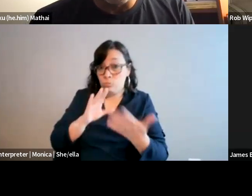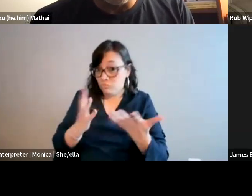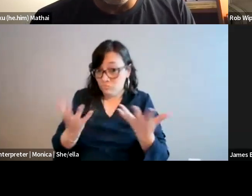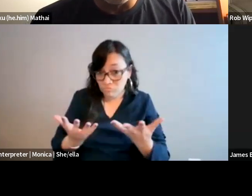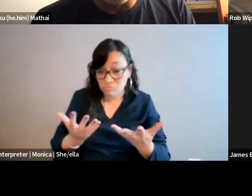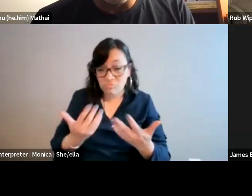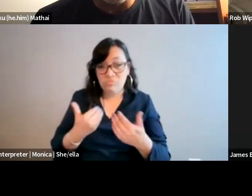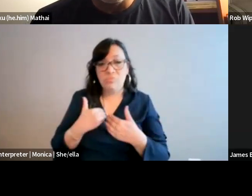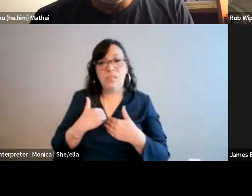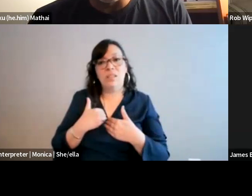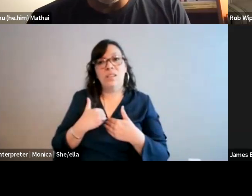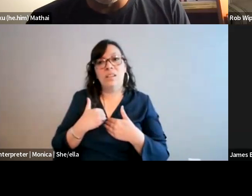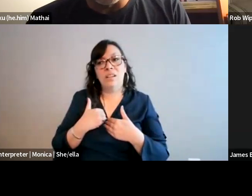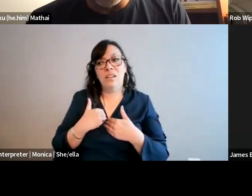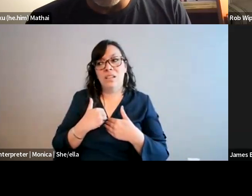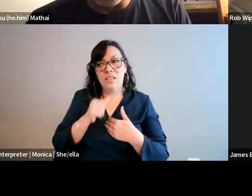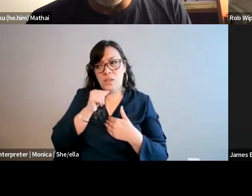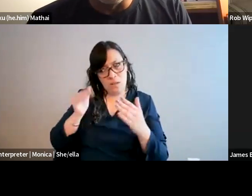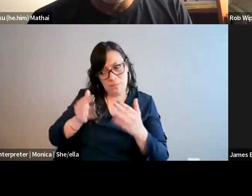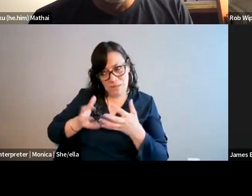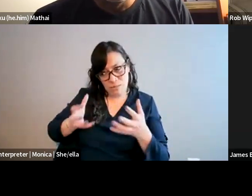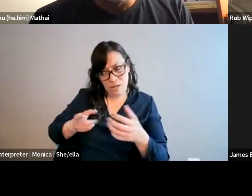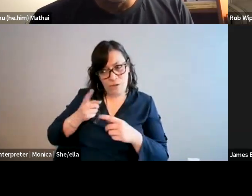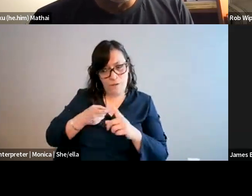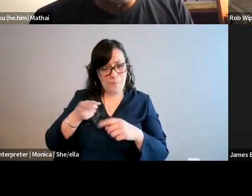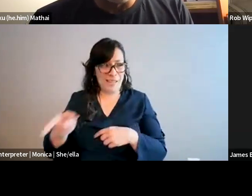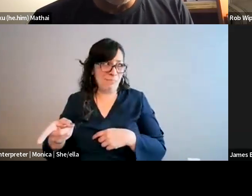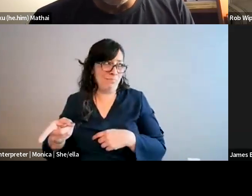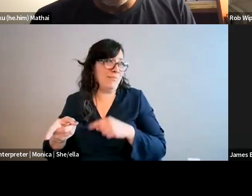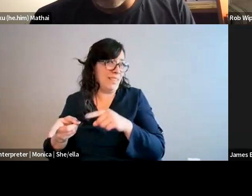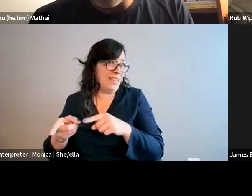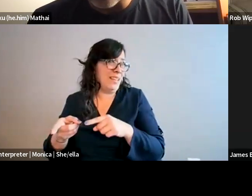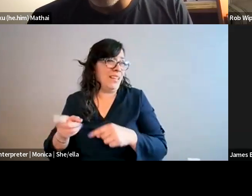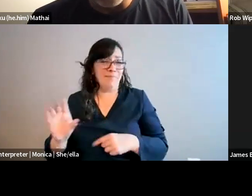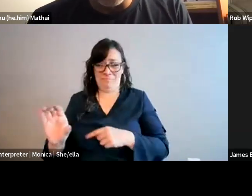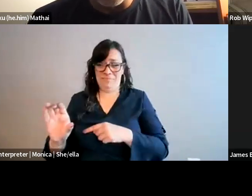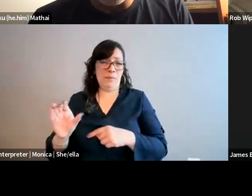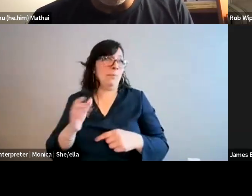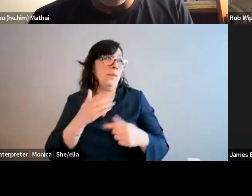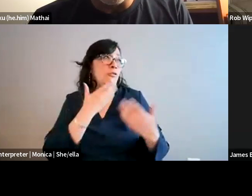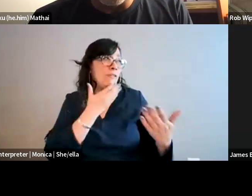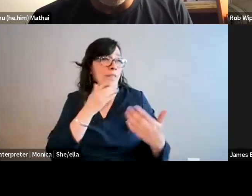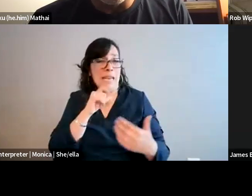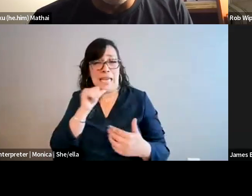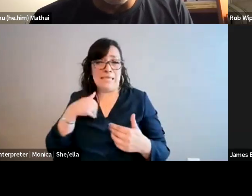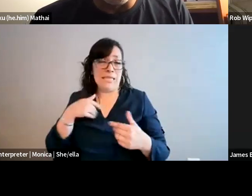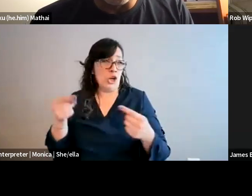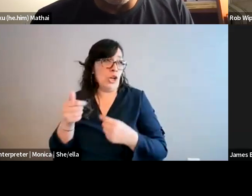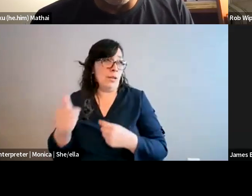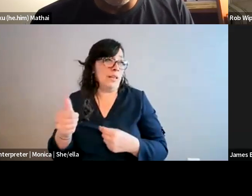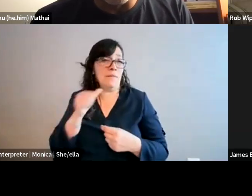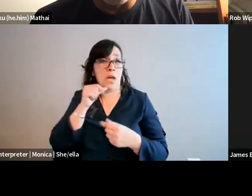just don't be expecting too much from him. Be grateful he hasn't hurt himself or anyone else anymore. And